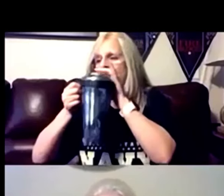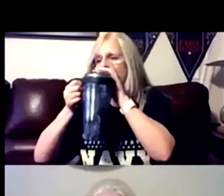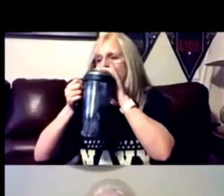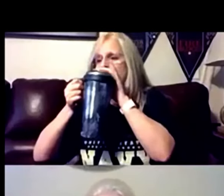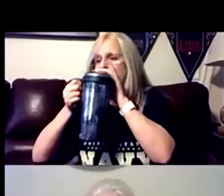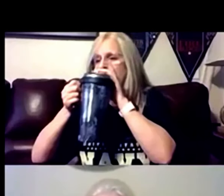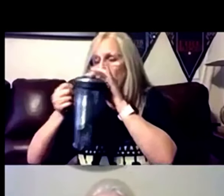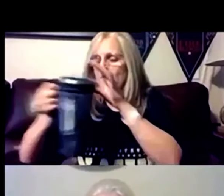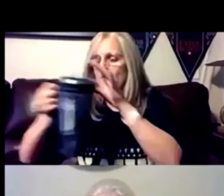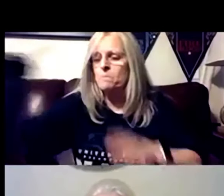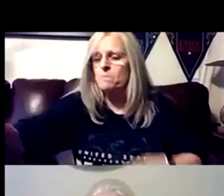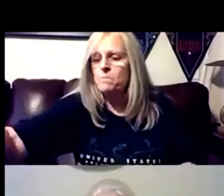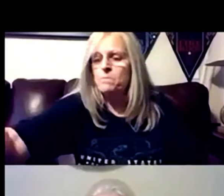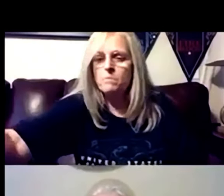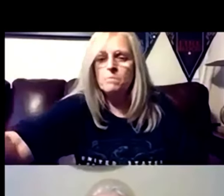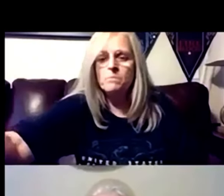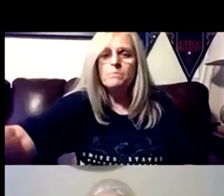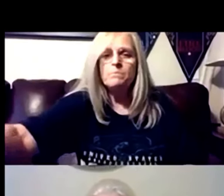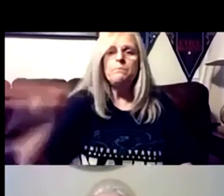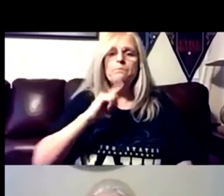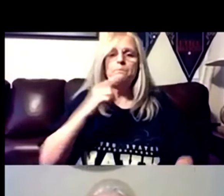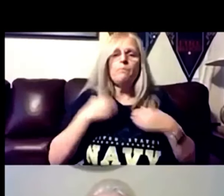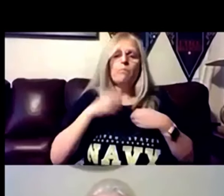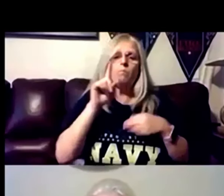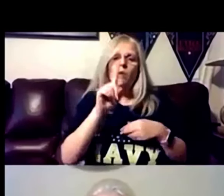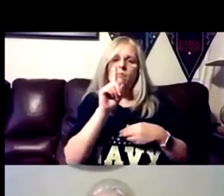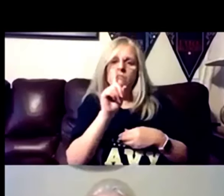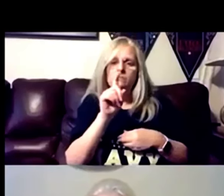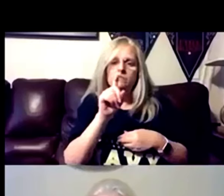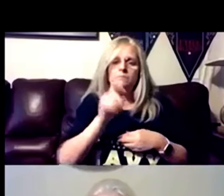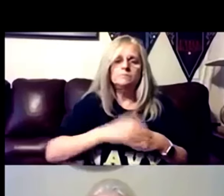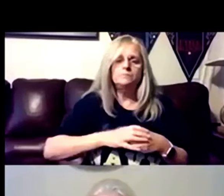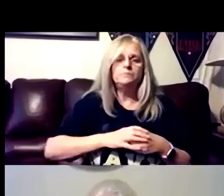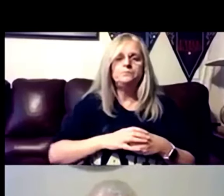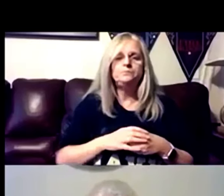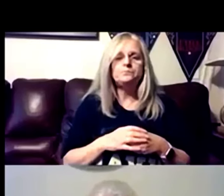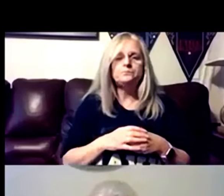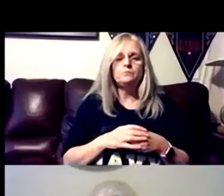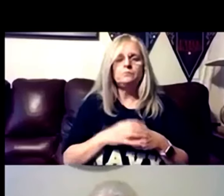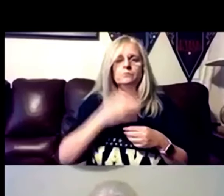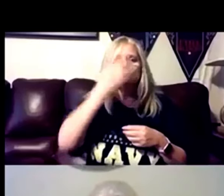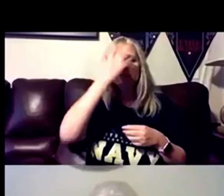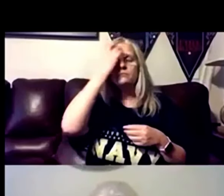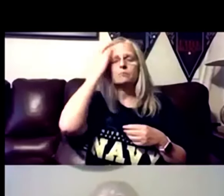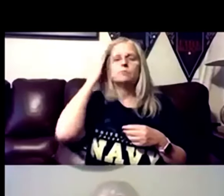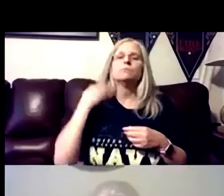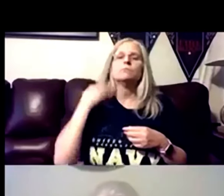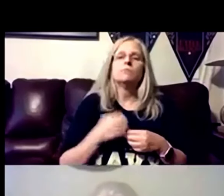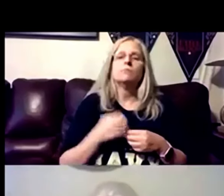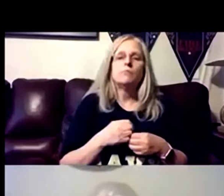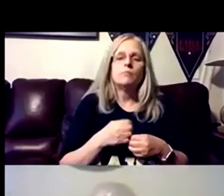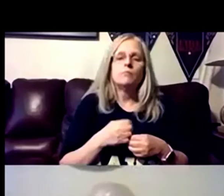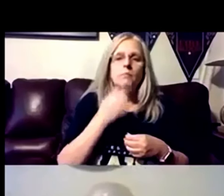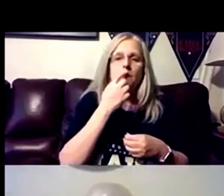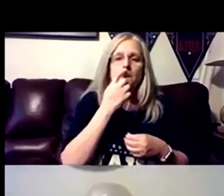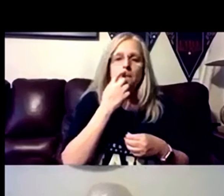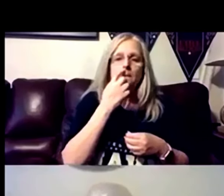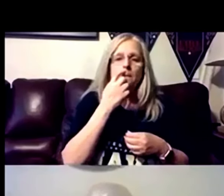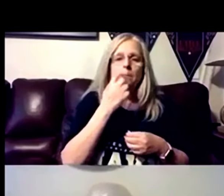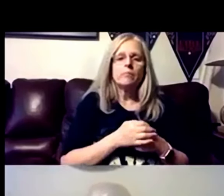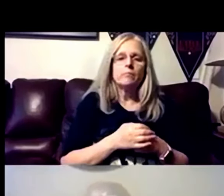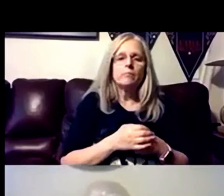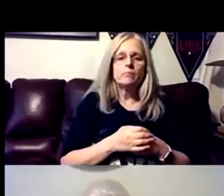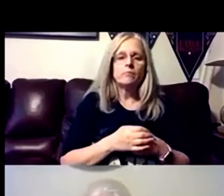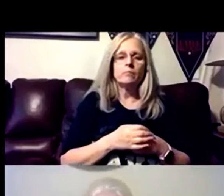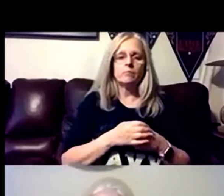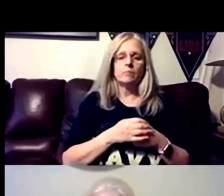Okay, I've really only got one person who asked a relevant question. I had a lot of founders asking questions about various things, which